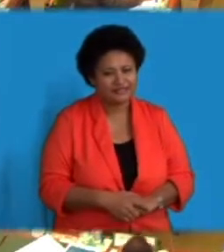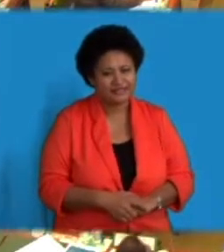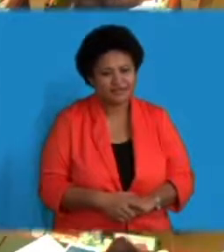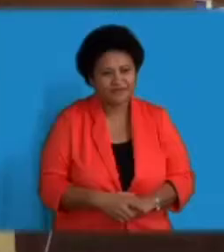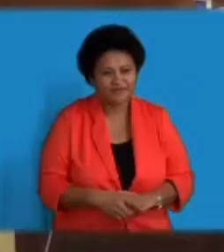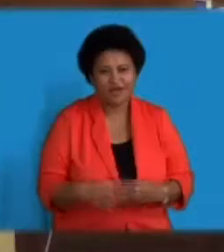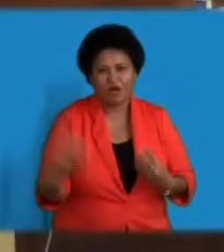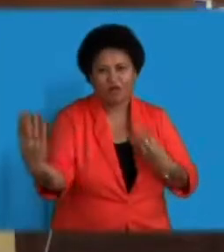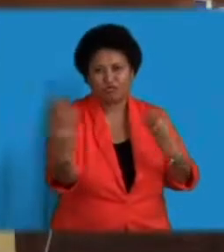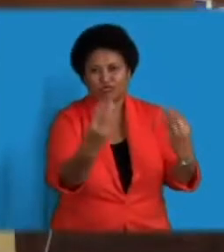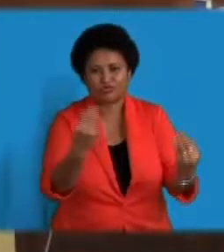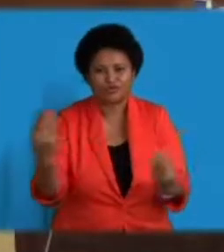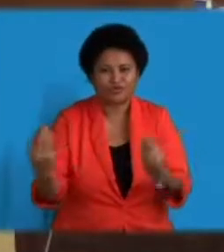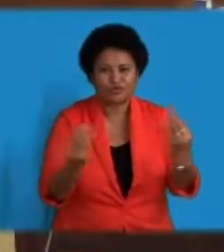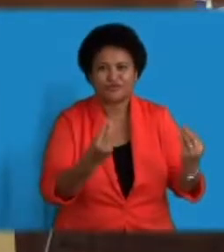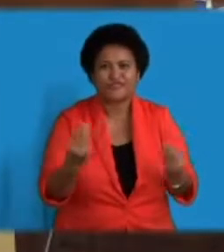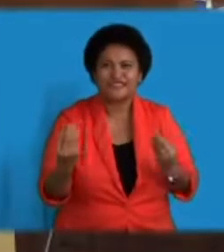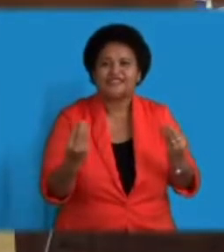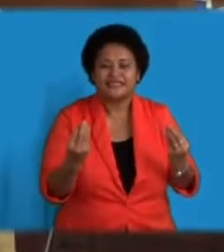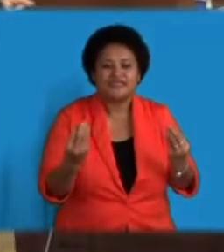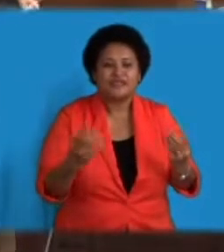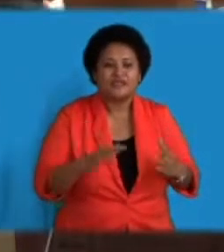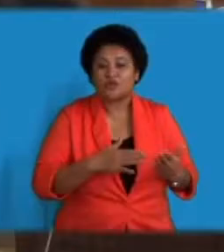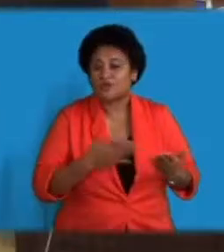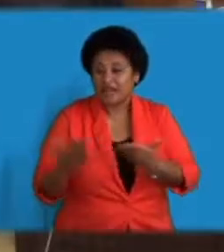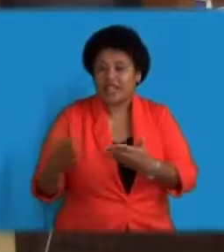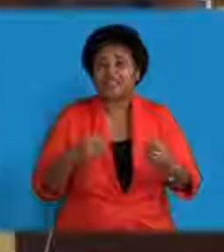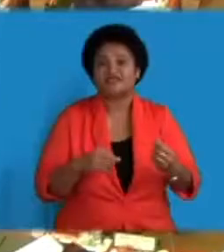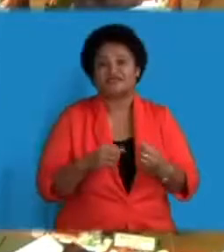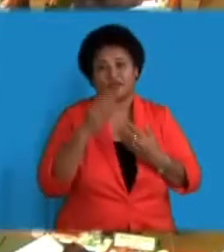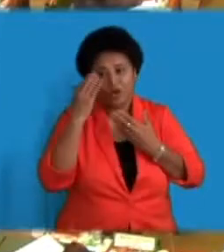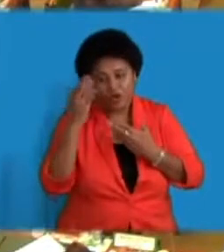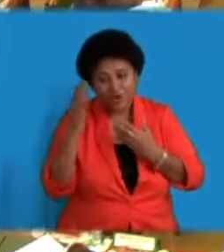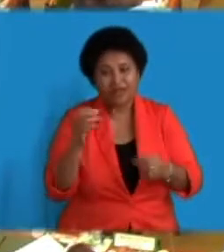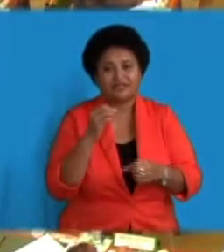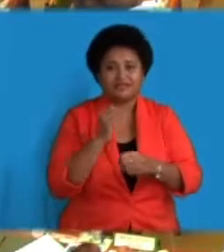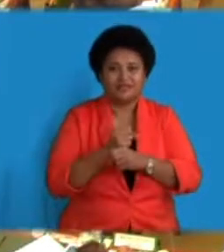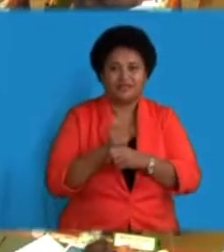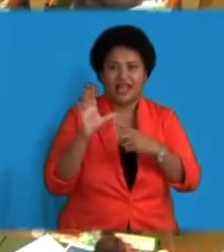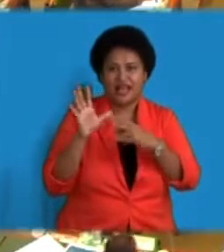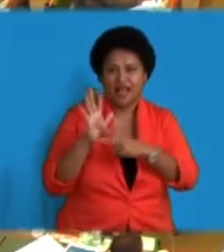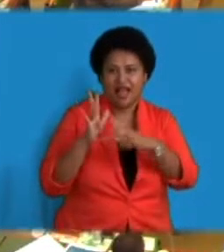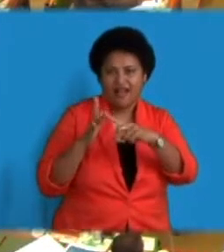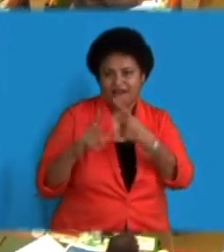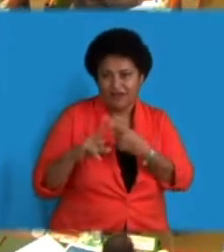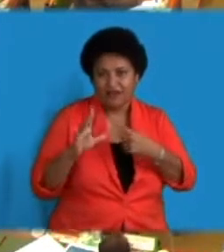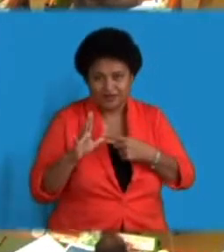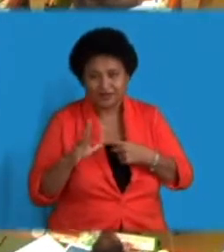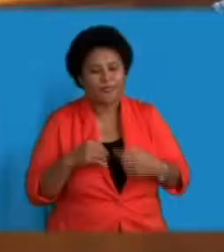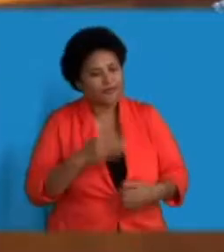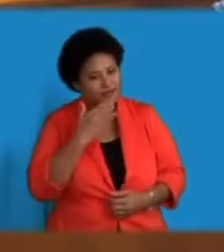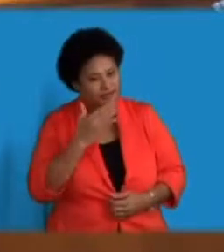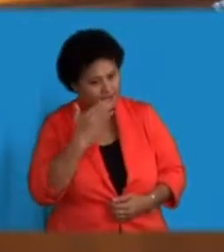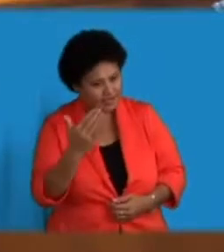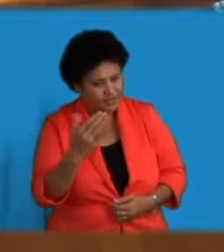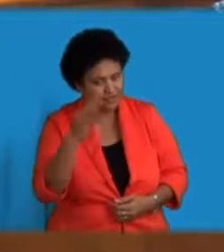Thank you. I give the floor to Honorable William Ngavoka. Thank you, Madam Speaker. Madam Speaker, the Honourable